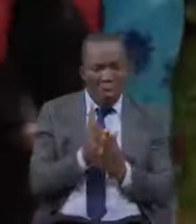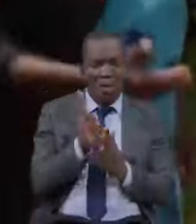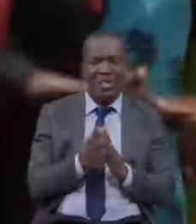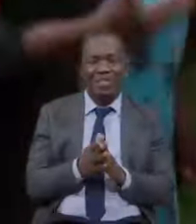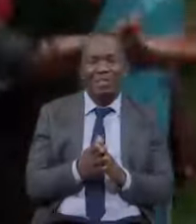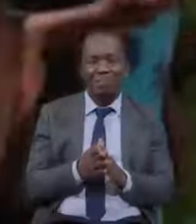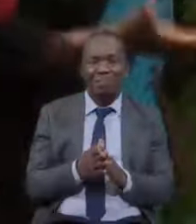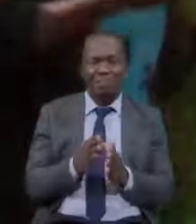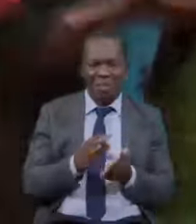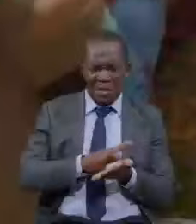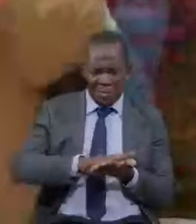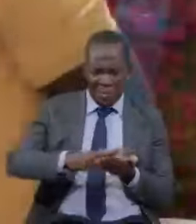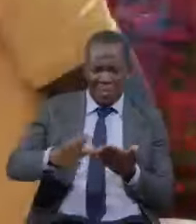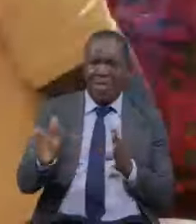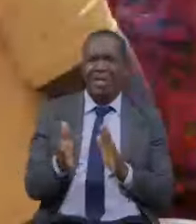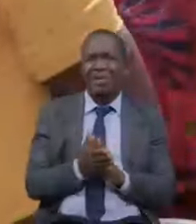holy.